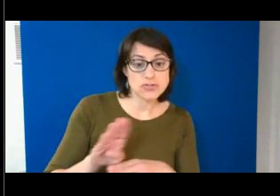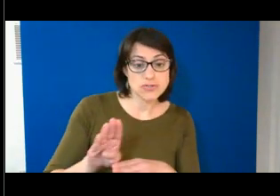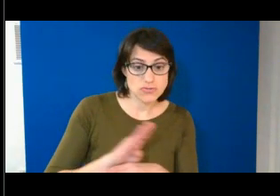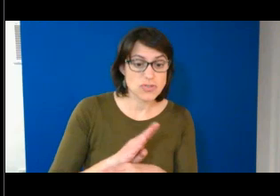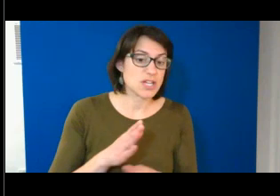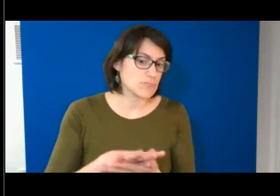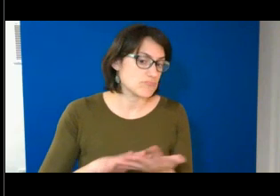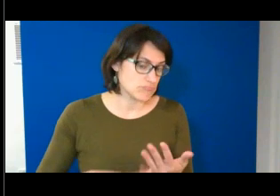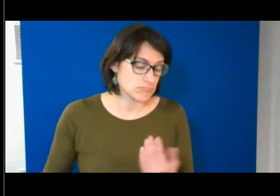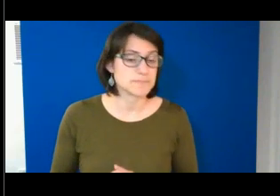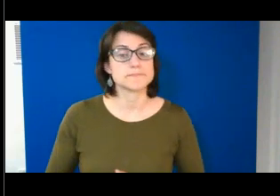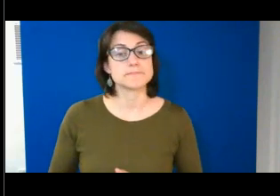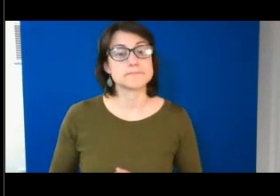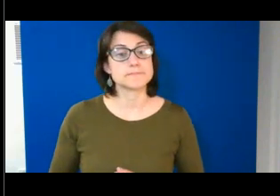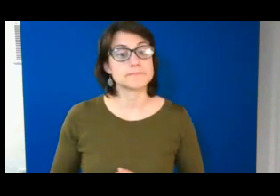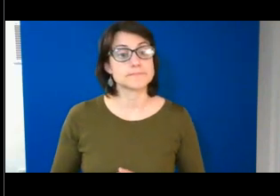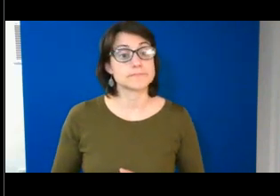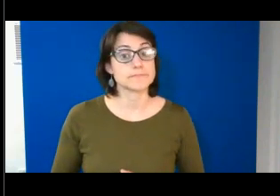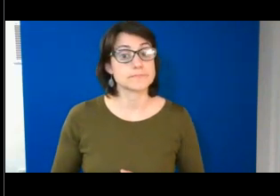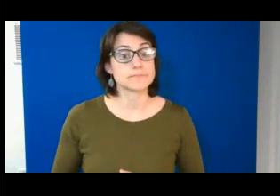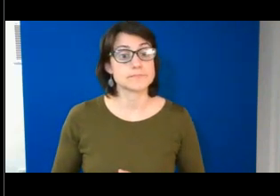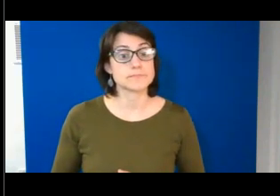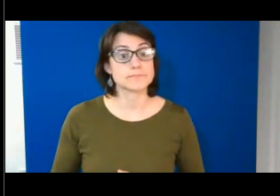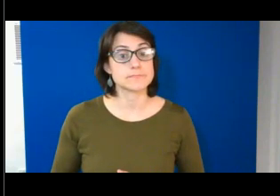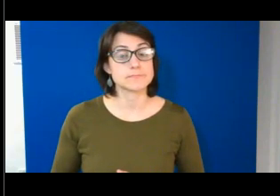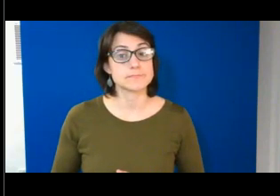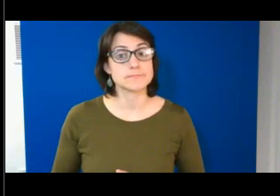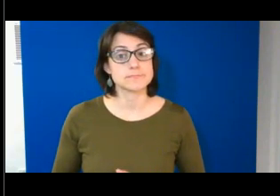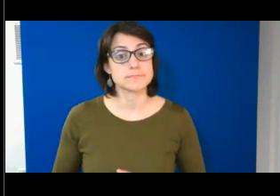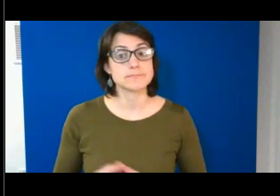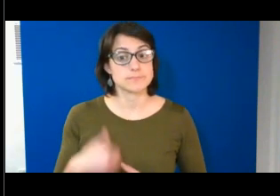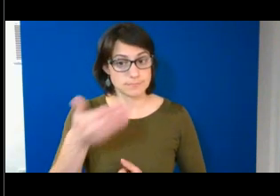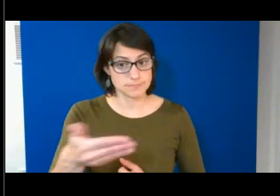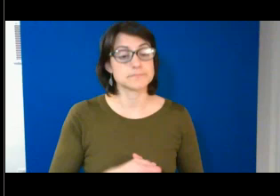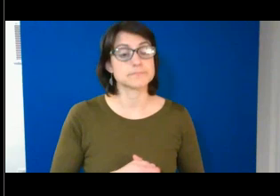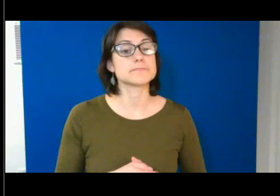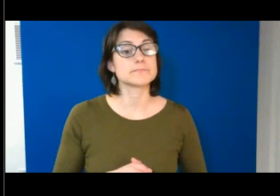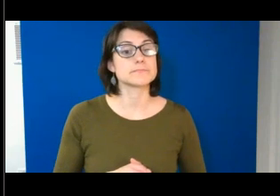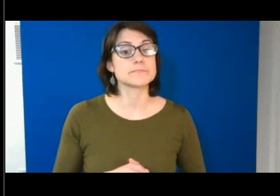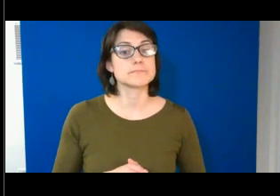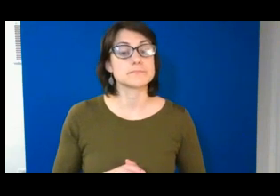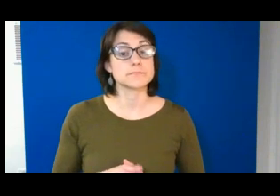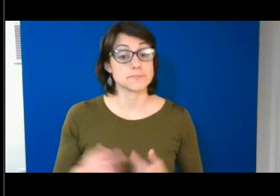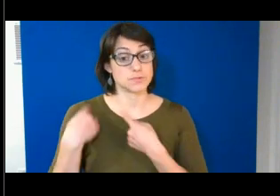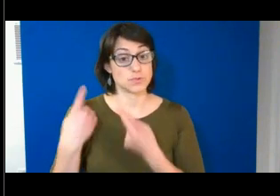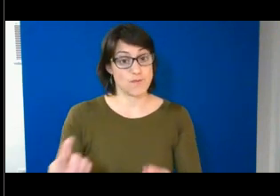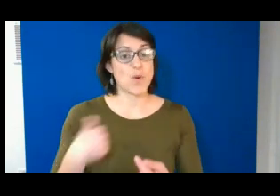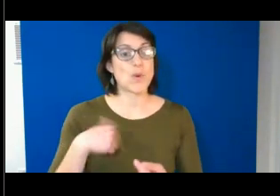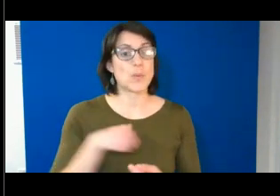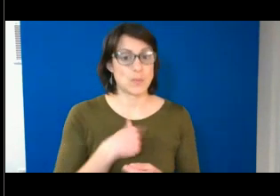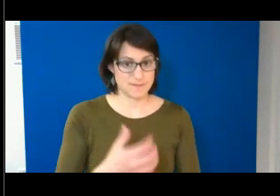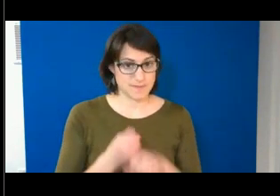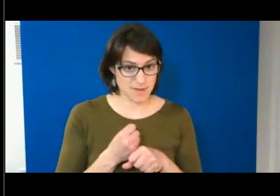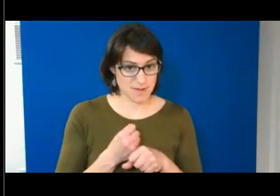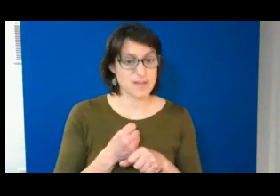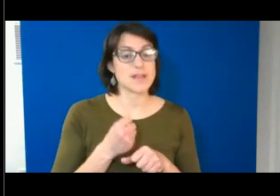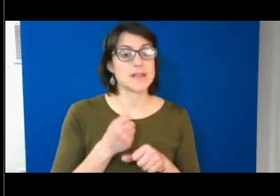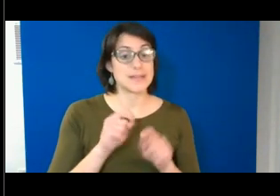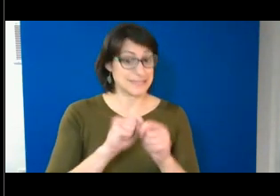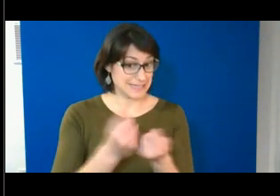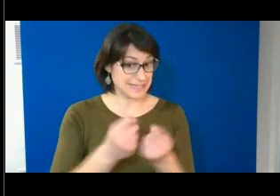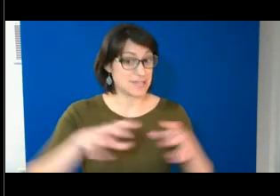slide. So what next slide, please. Also, so far we got the team formed, which is we hired this